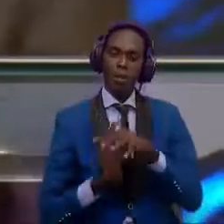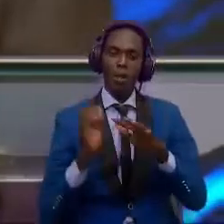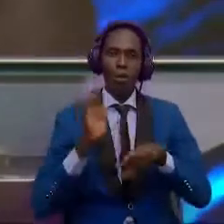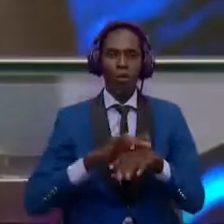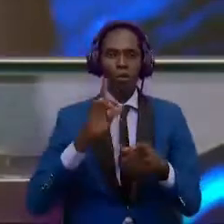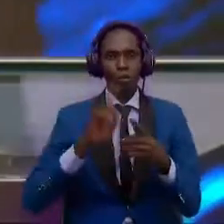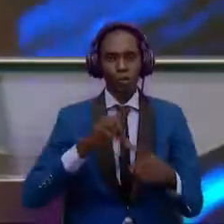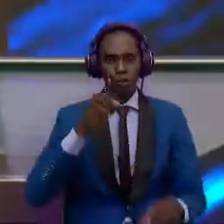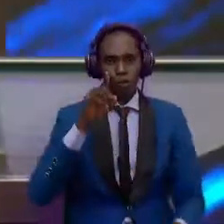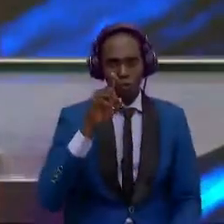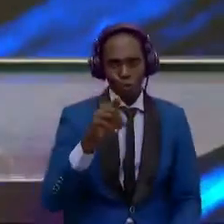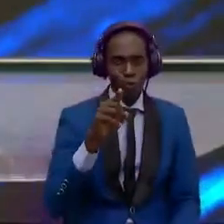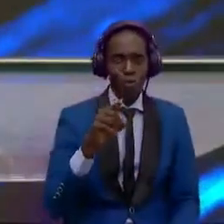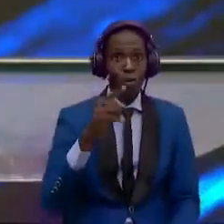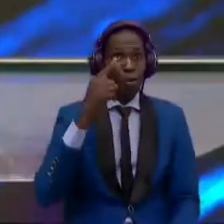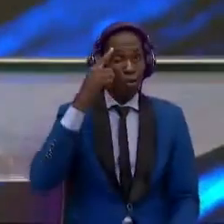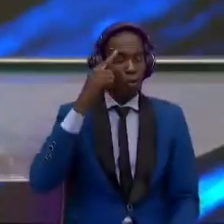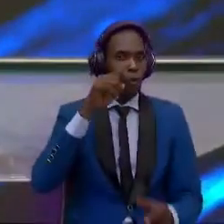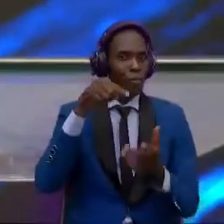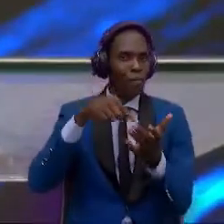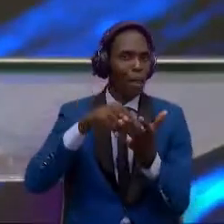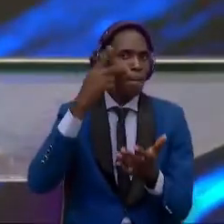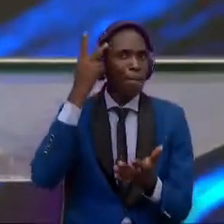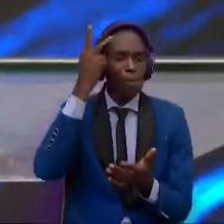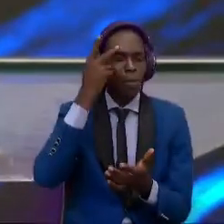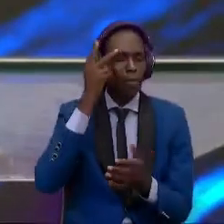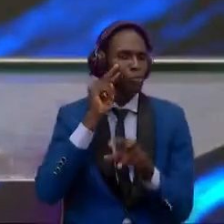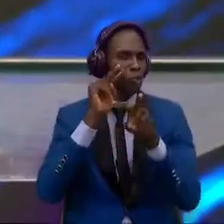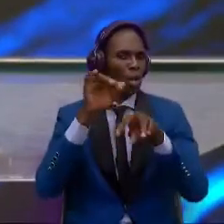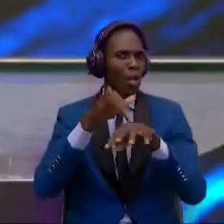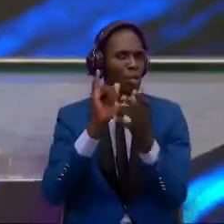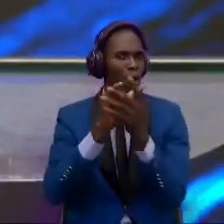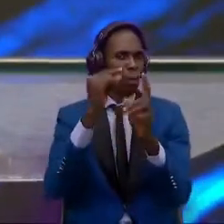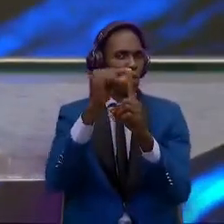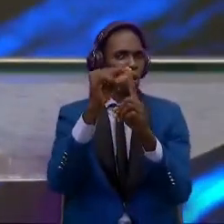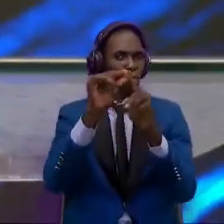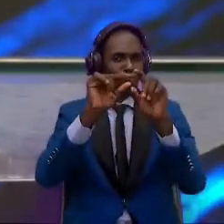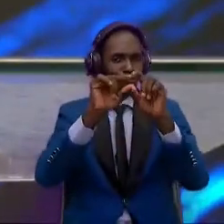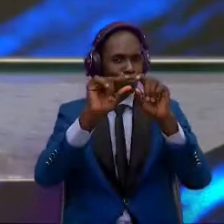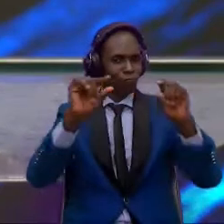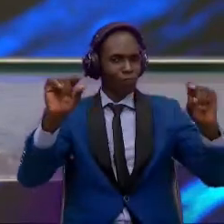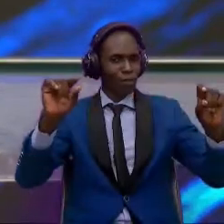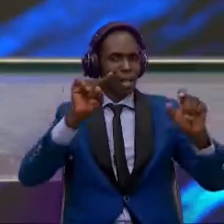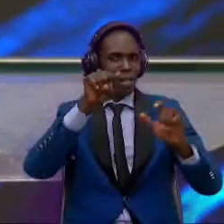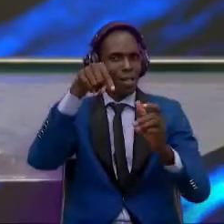thee for this purpose. Underline that word,